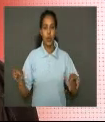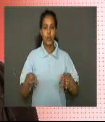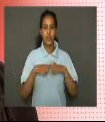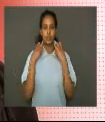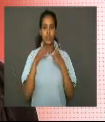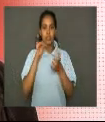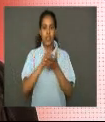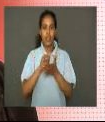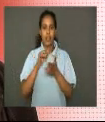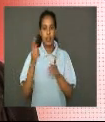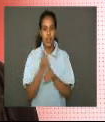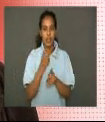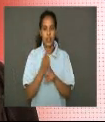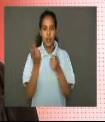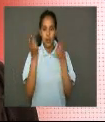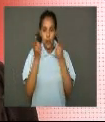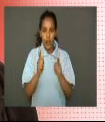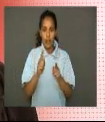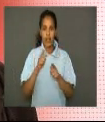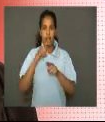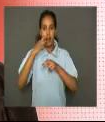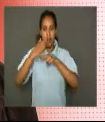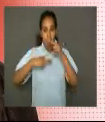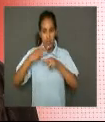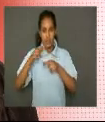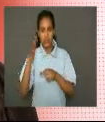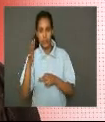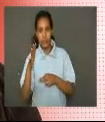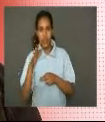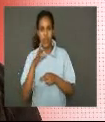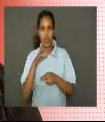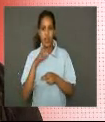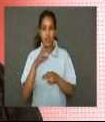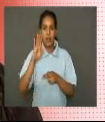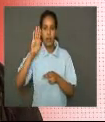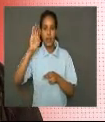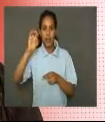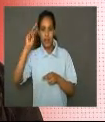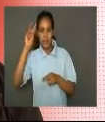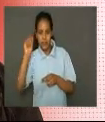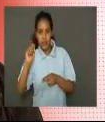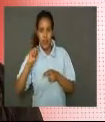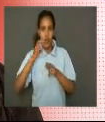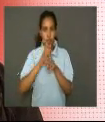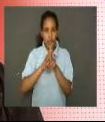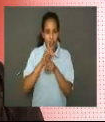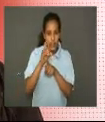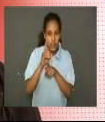Collisions that take place when reacting species are in a bent